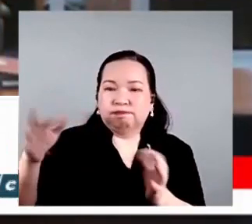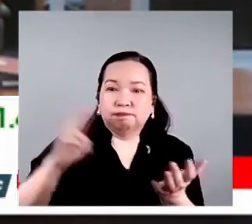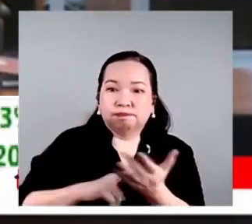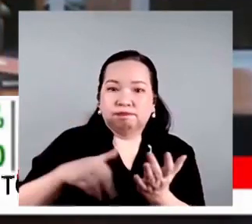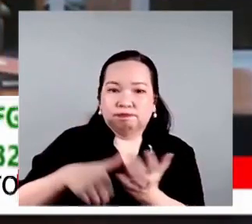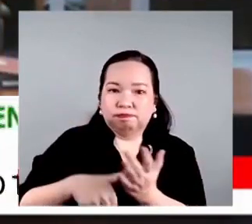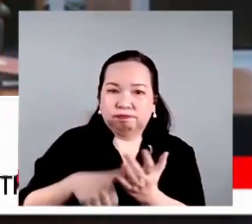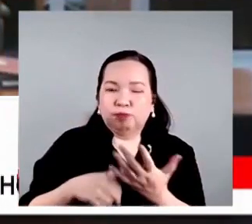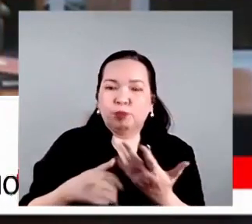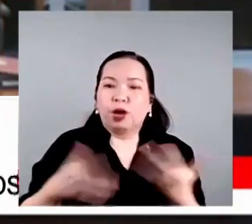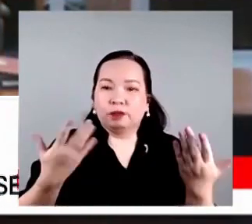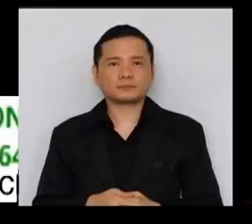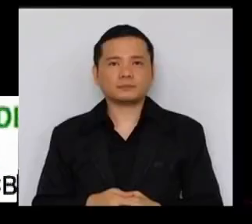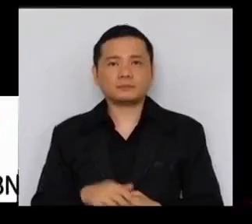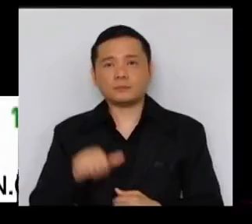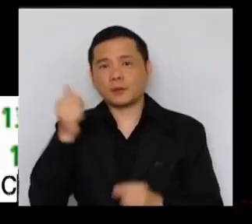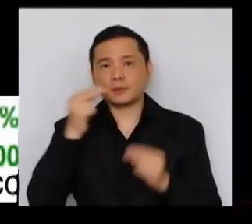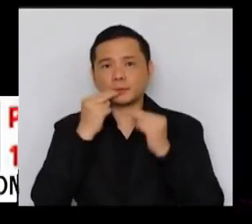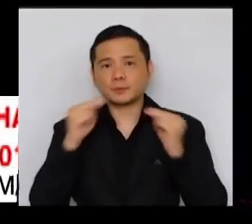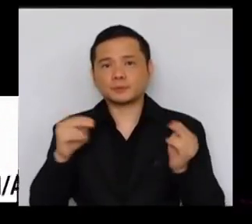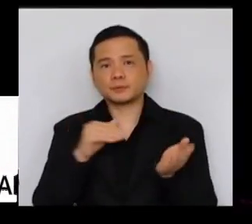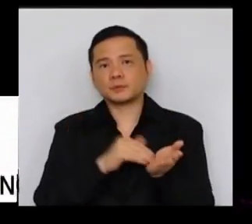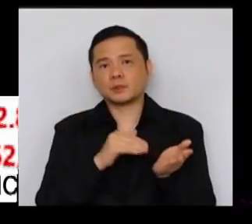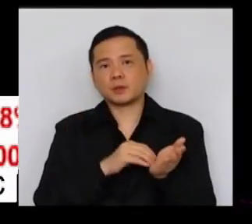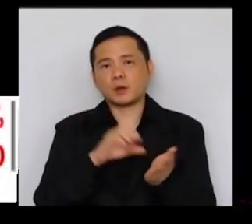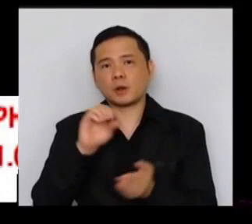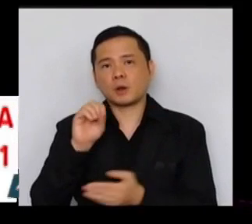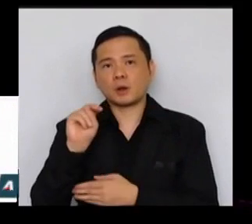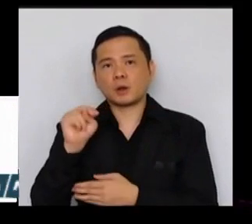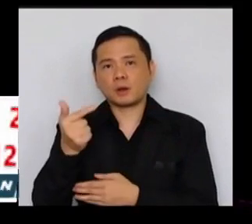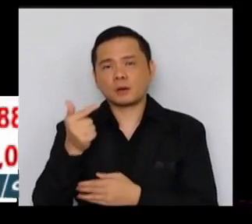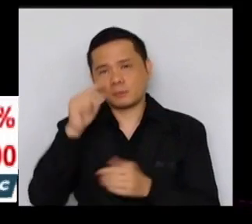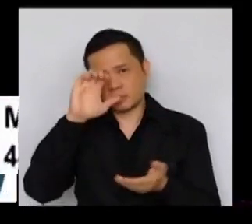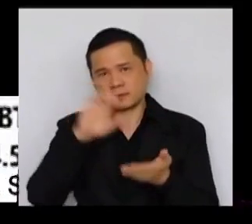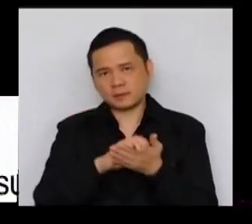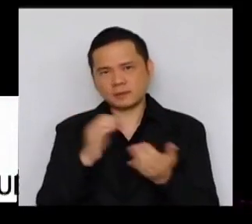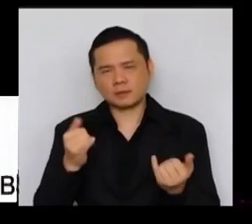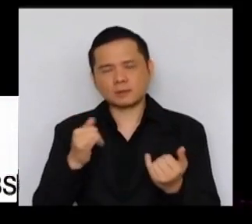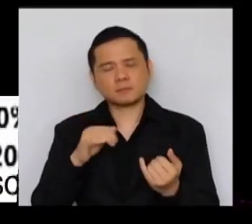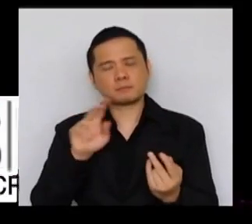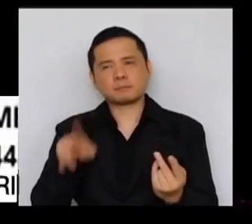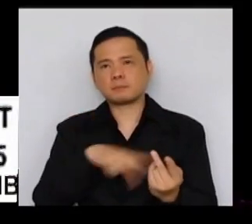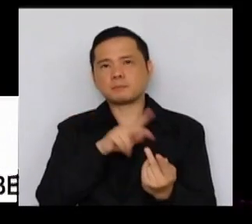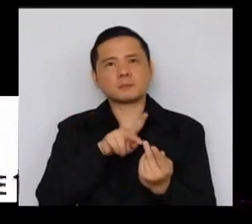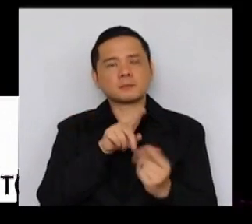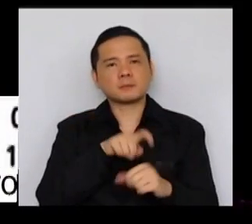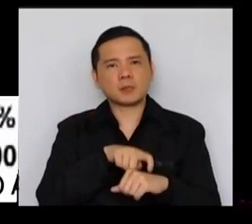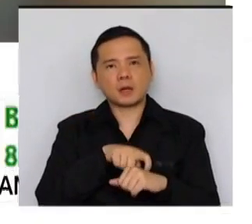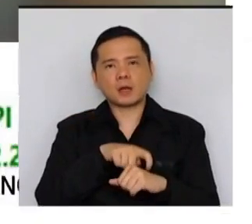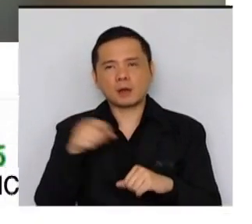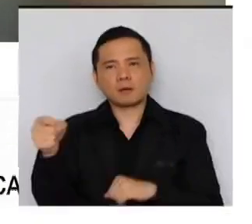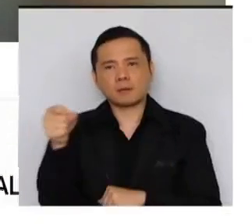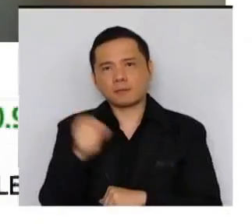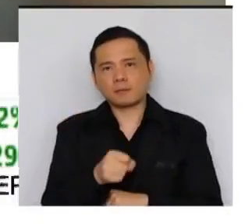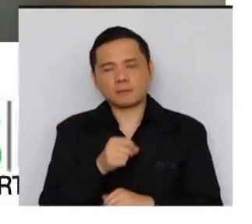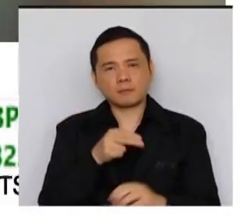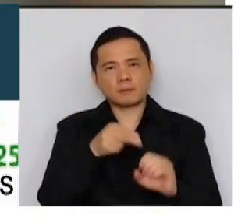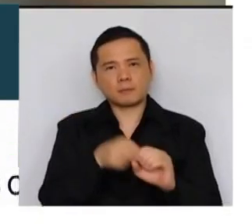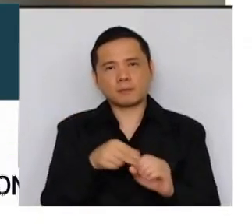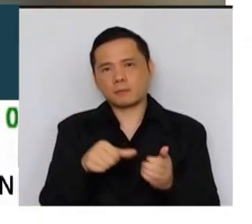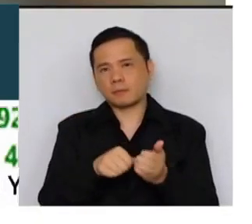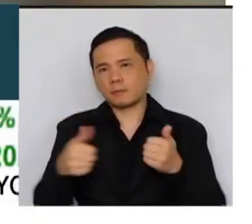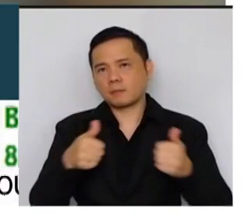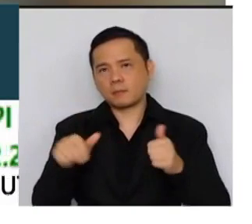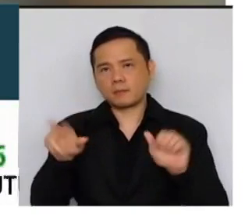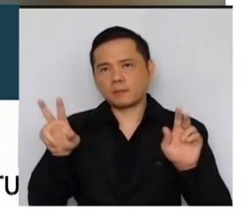lower house. Dr. Willie Ong believes it is the perfect time for him to seek the vice presidency. Ong is the running